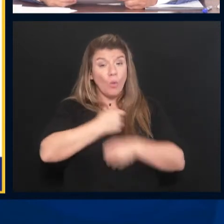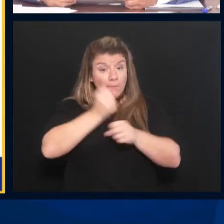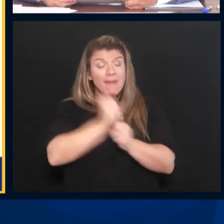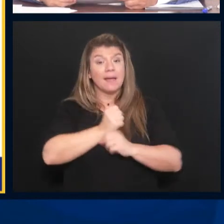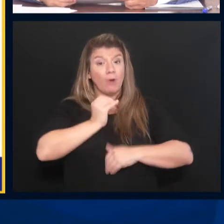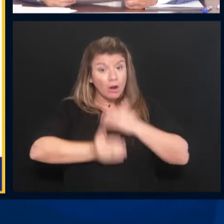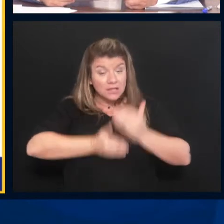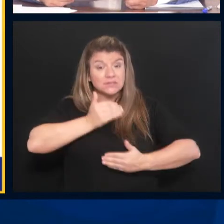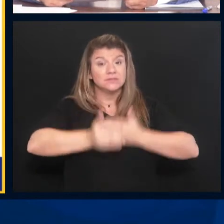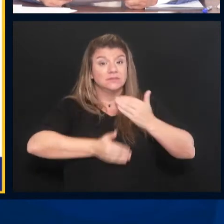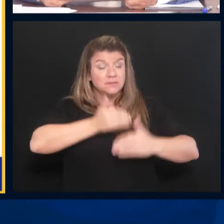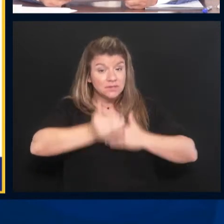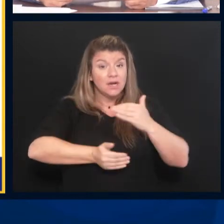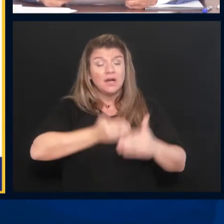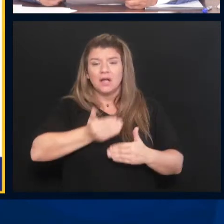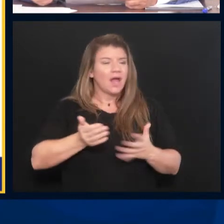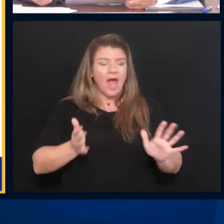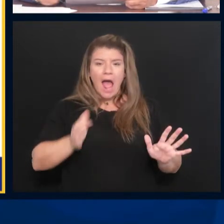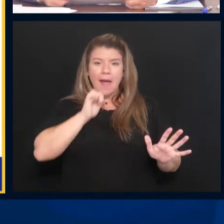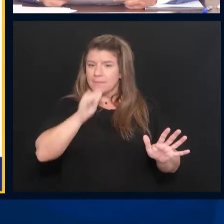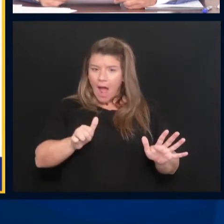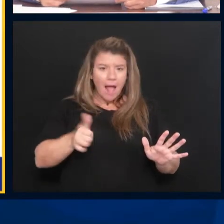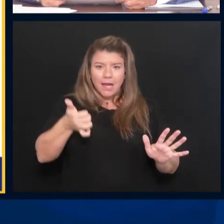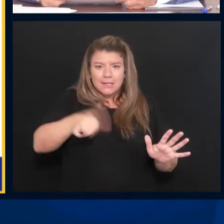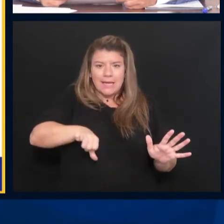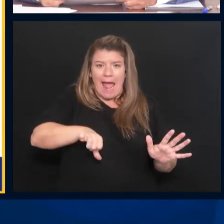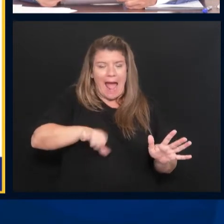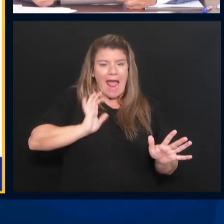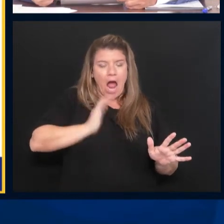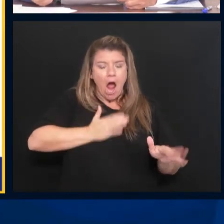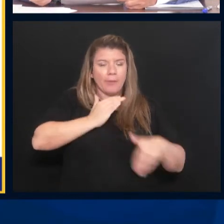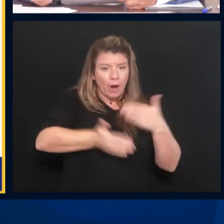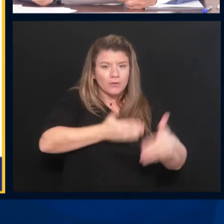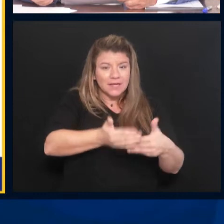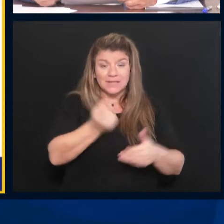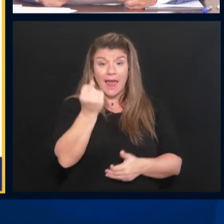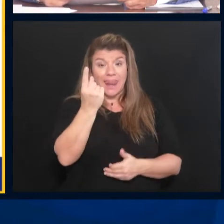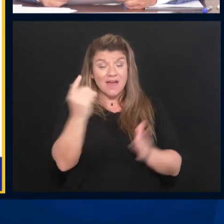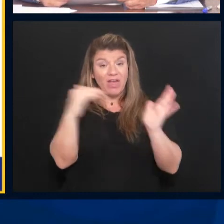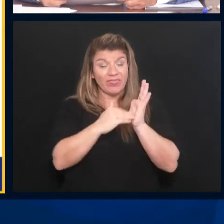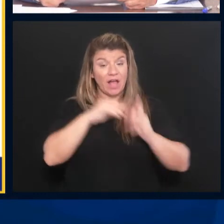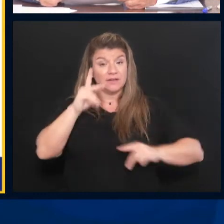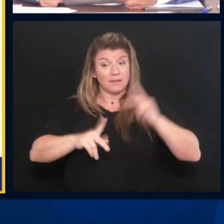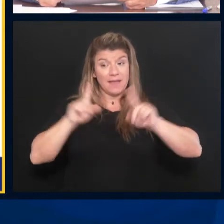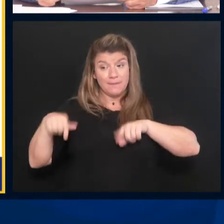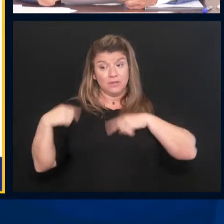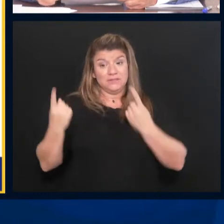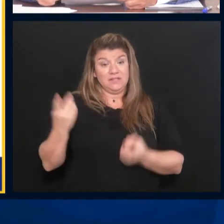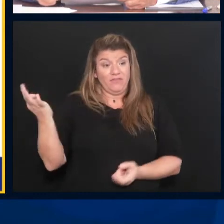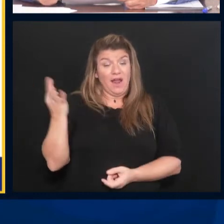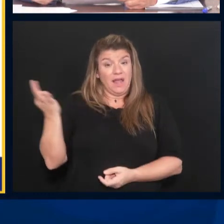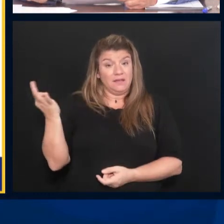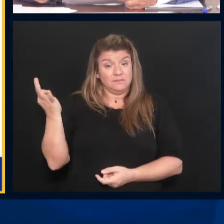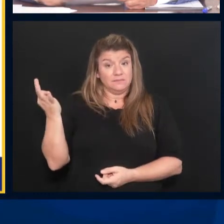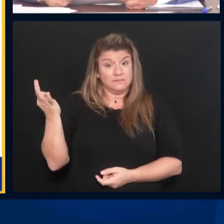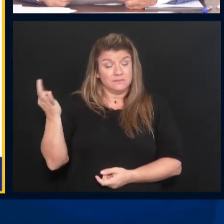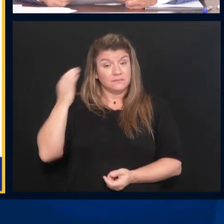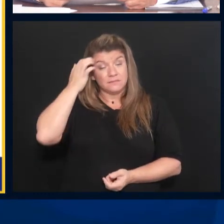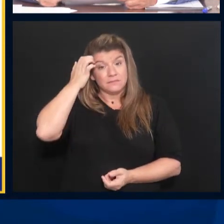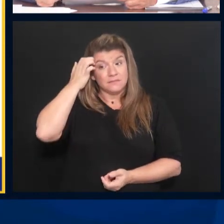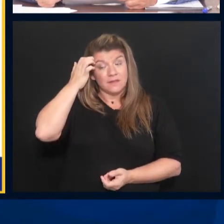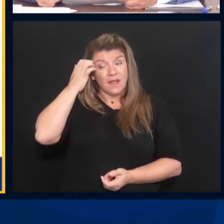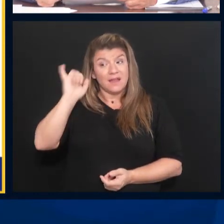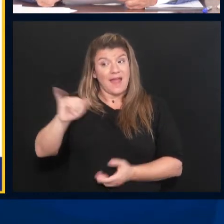progress. Not, you know, we won't deny the progress. 11,000 people since last Friday. How many lives